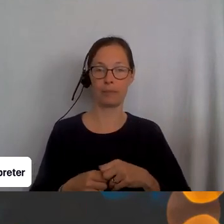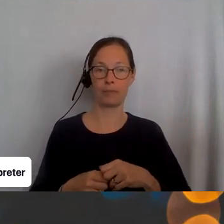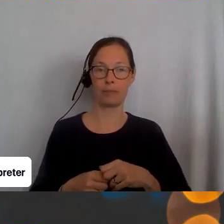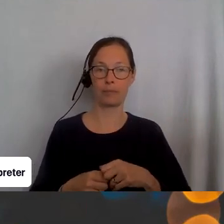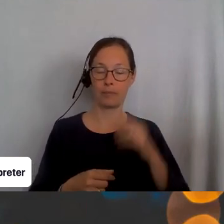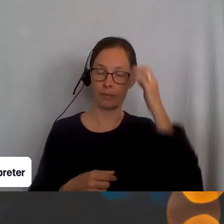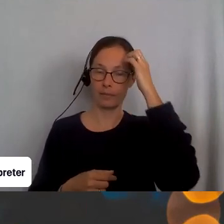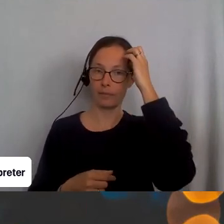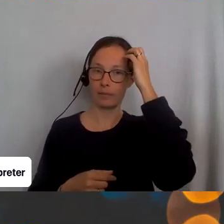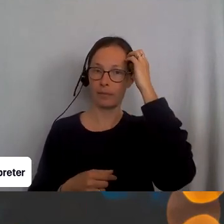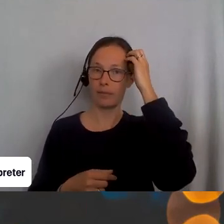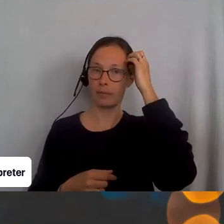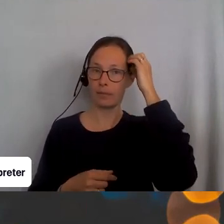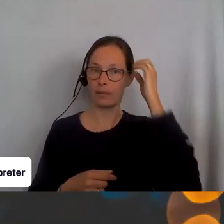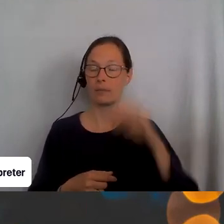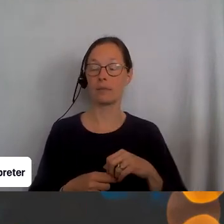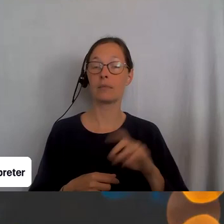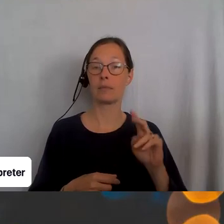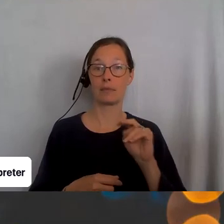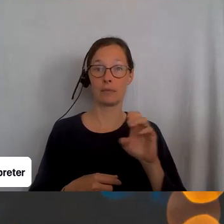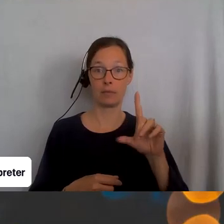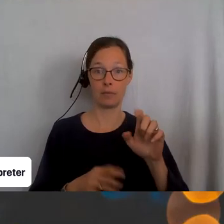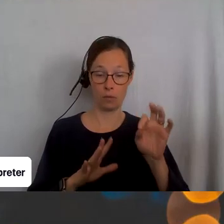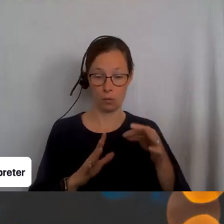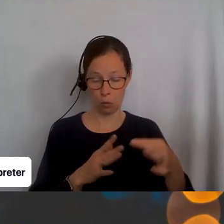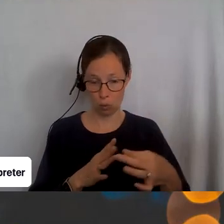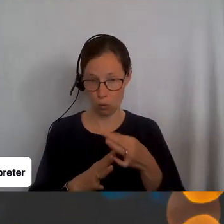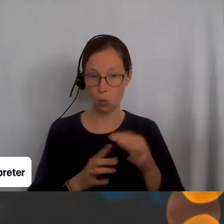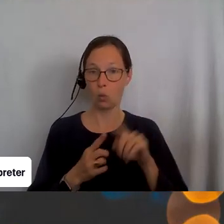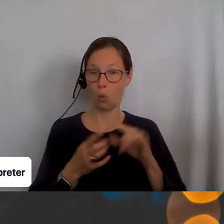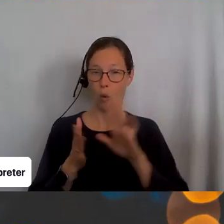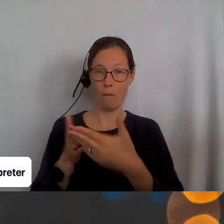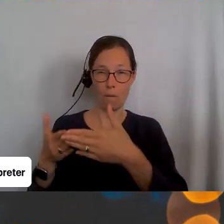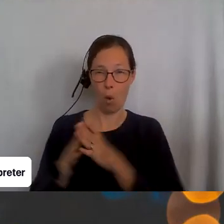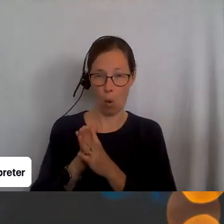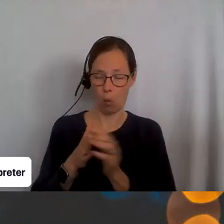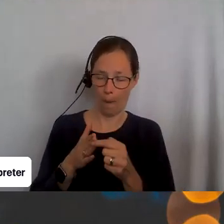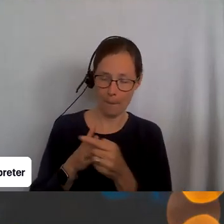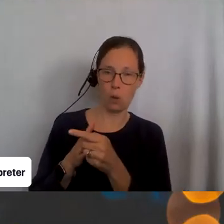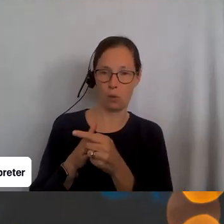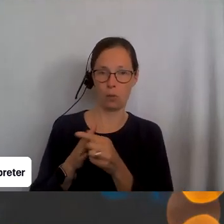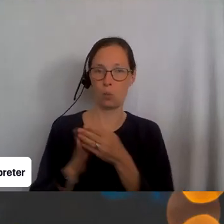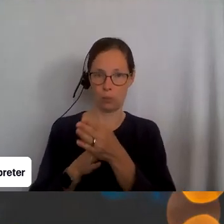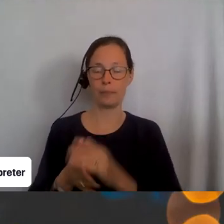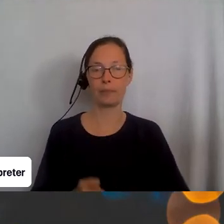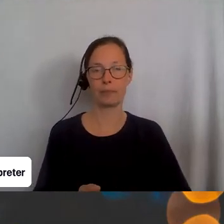the needle through, like go into the fold and push the needle through.